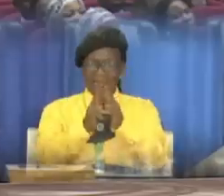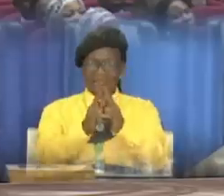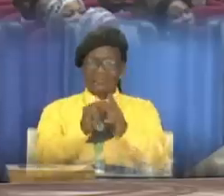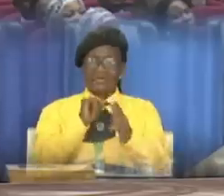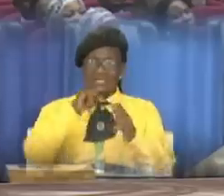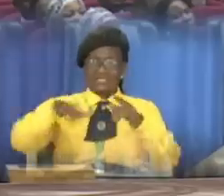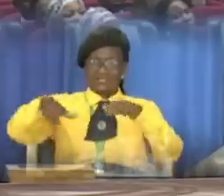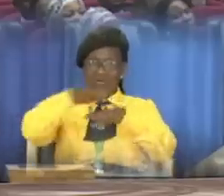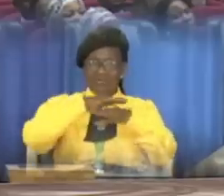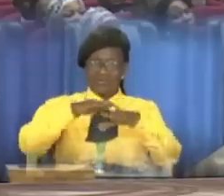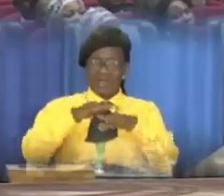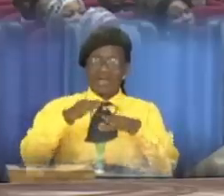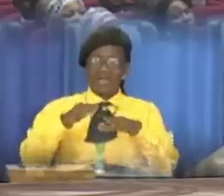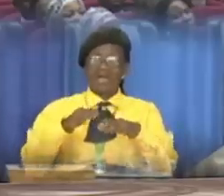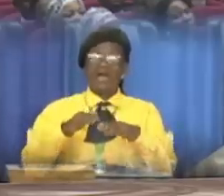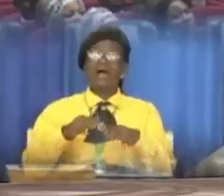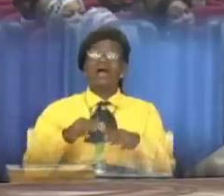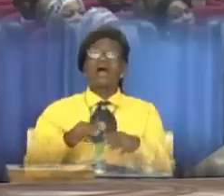CCTV.